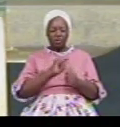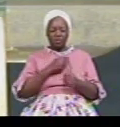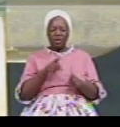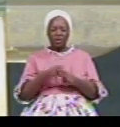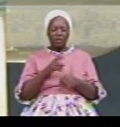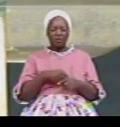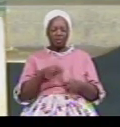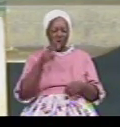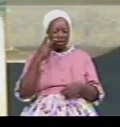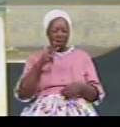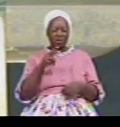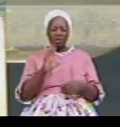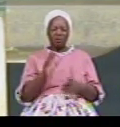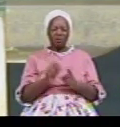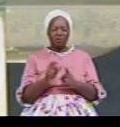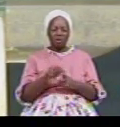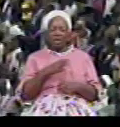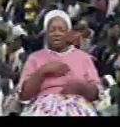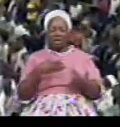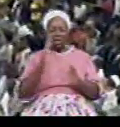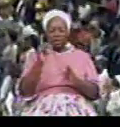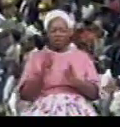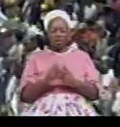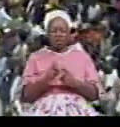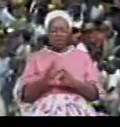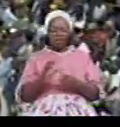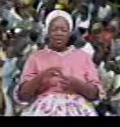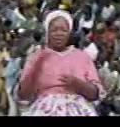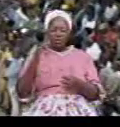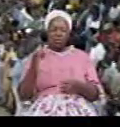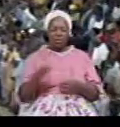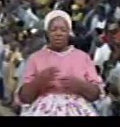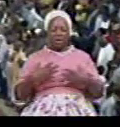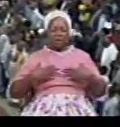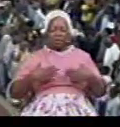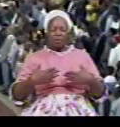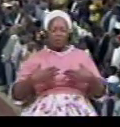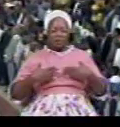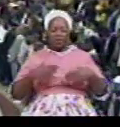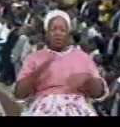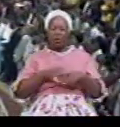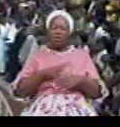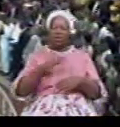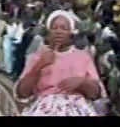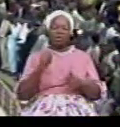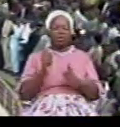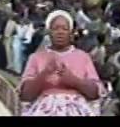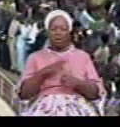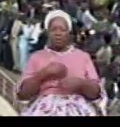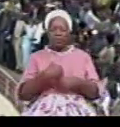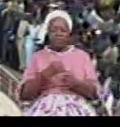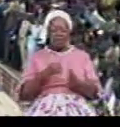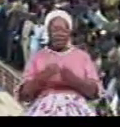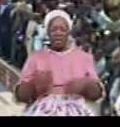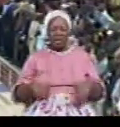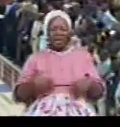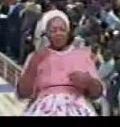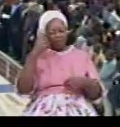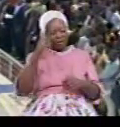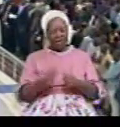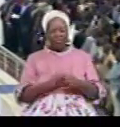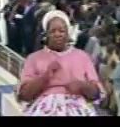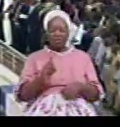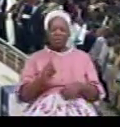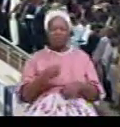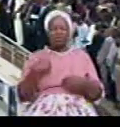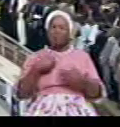word. And let your spirit breathe on the word. Make it alive for everyone. We thank you because we